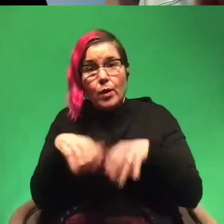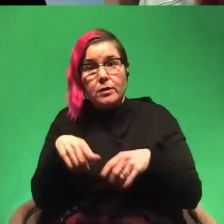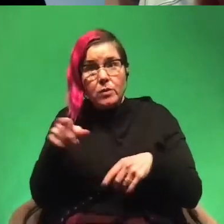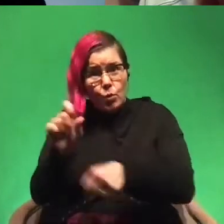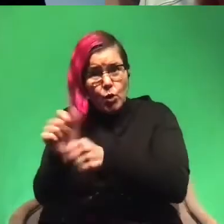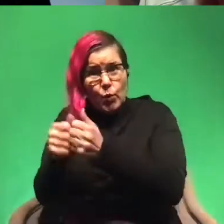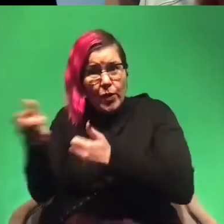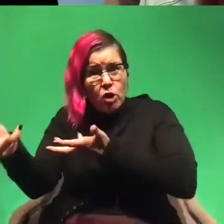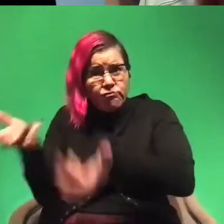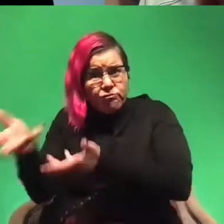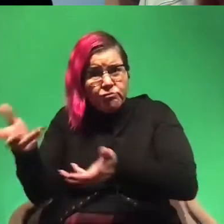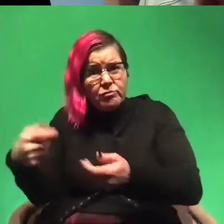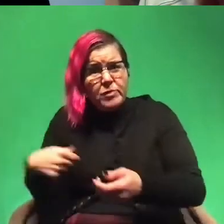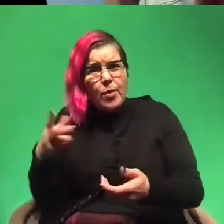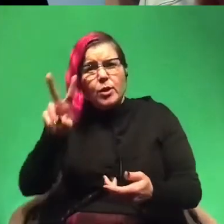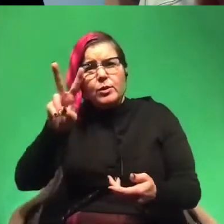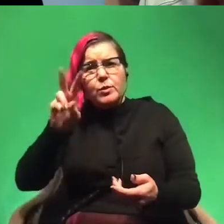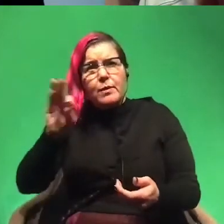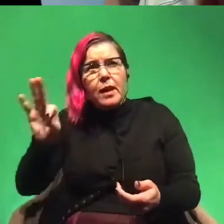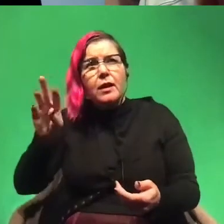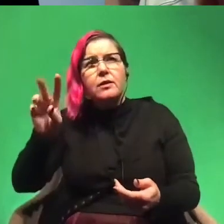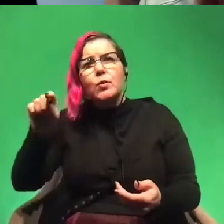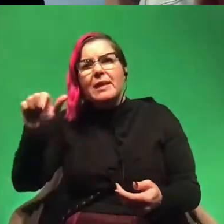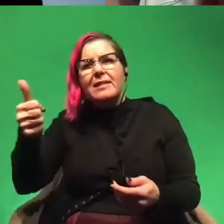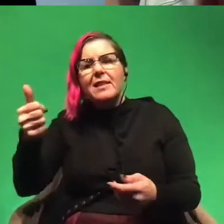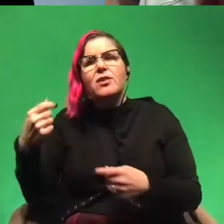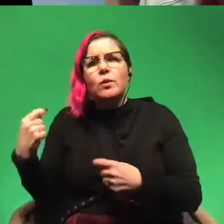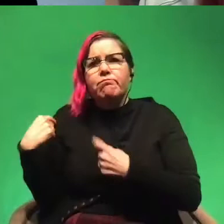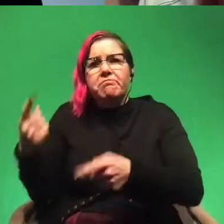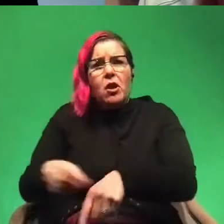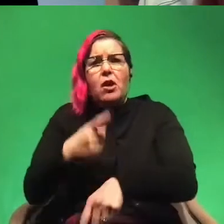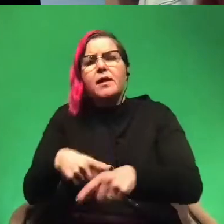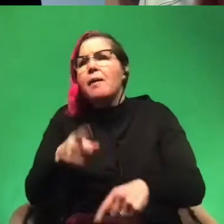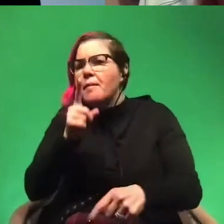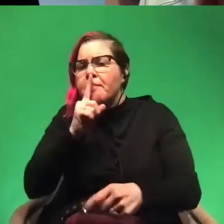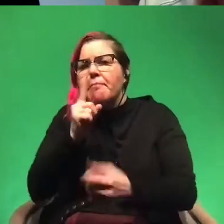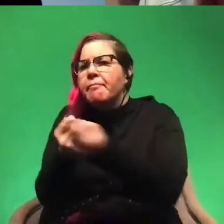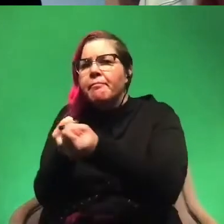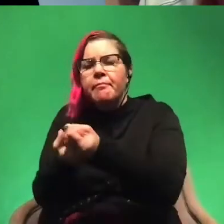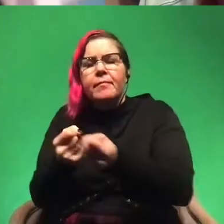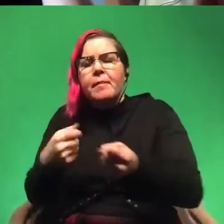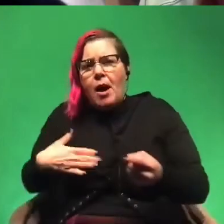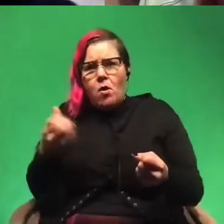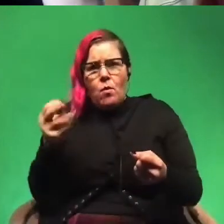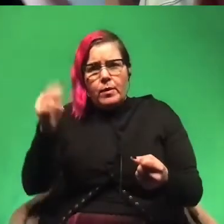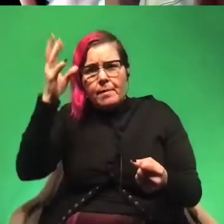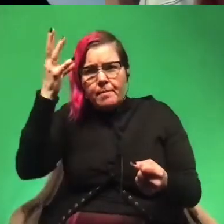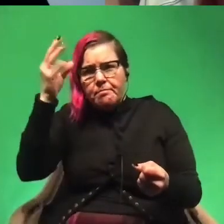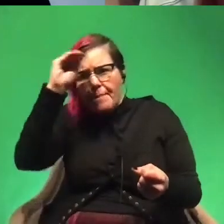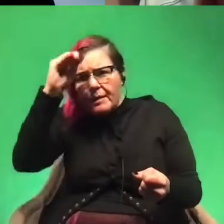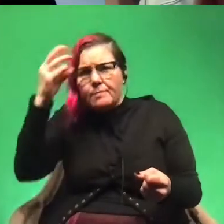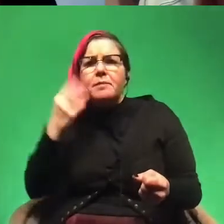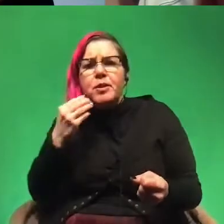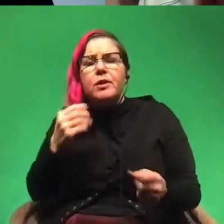Cat Rescue. And I was there in 2009, 2010, so it's been a long time. I don't speak for them. These are my own opinions, obviously, but I want to make that